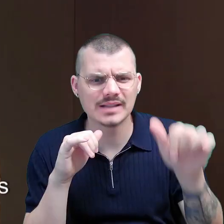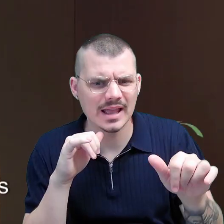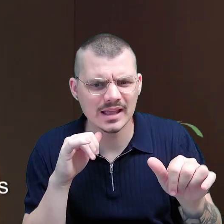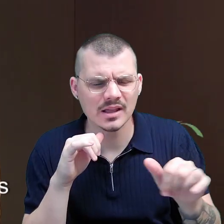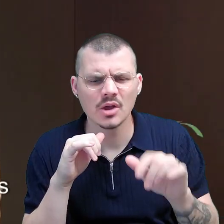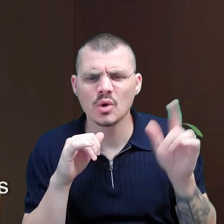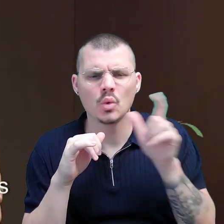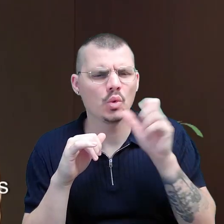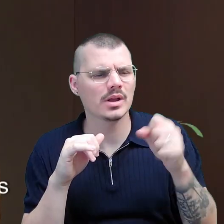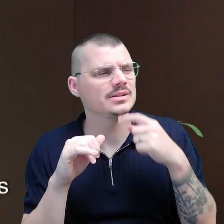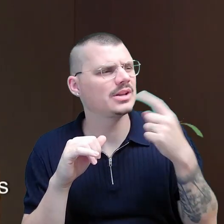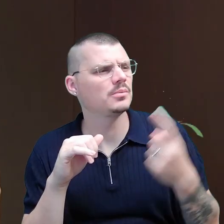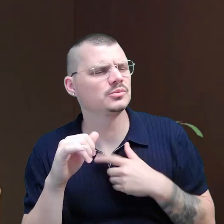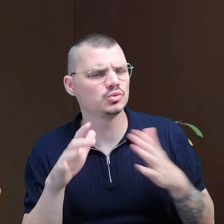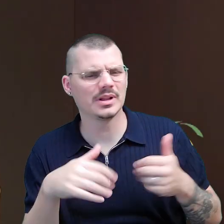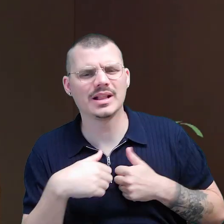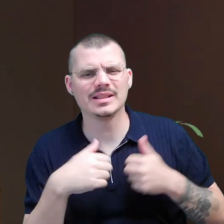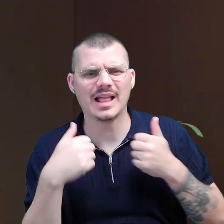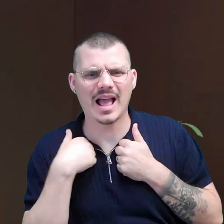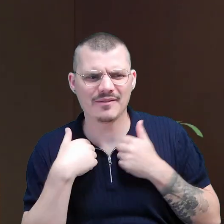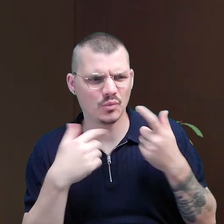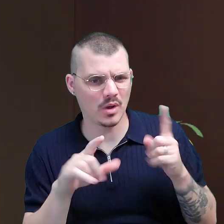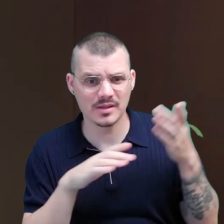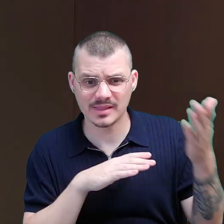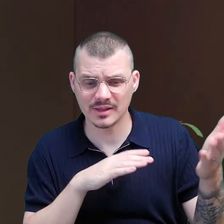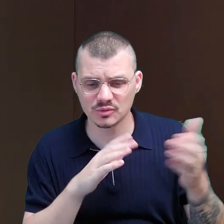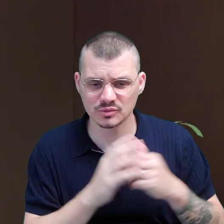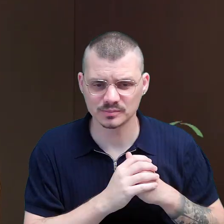Who can tell me about what their life was like there?